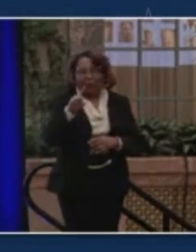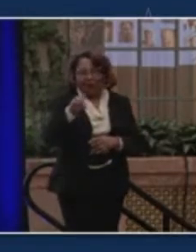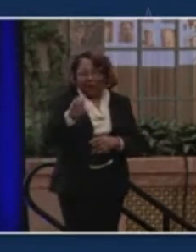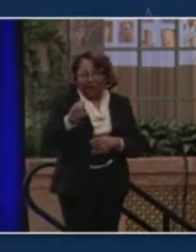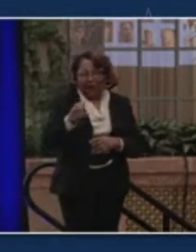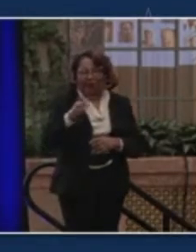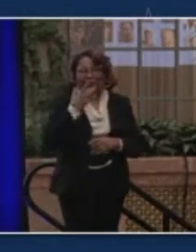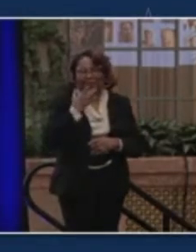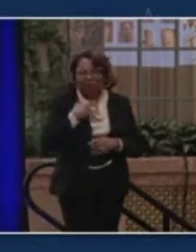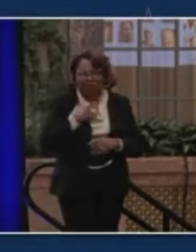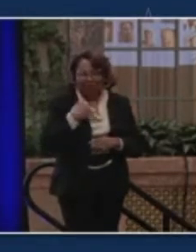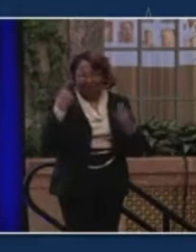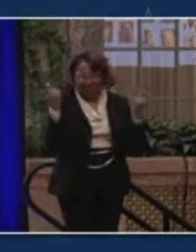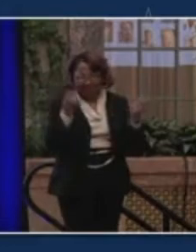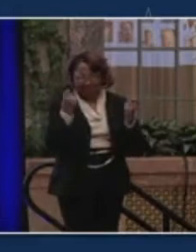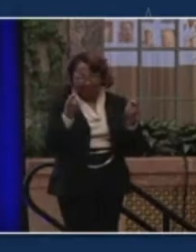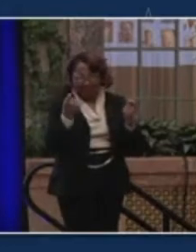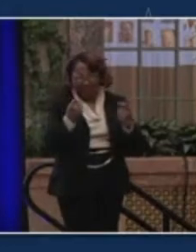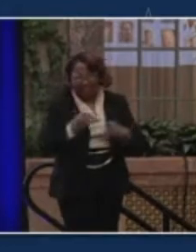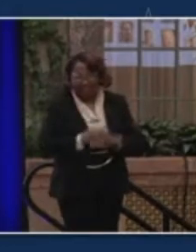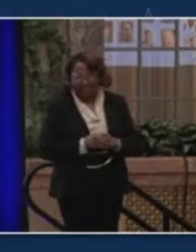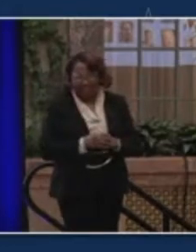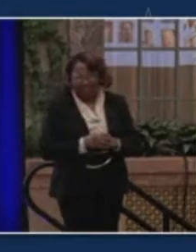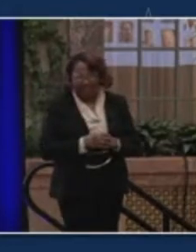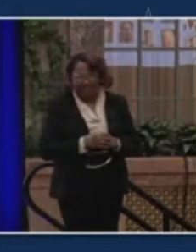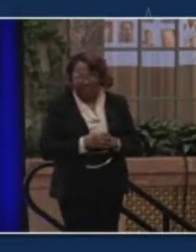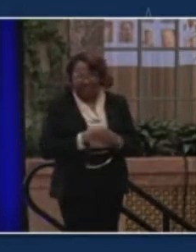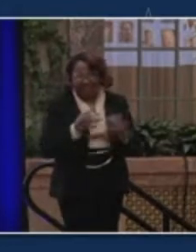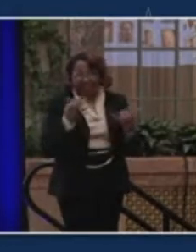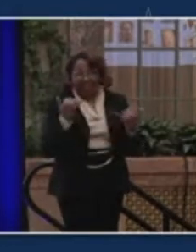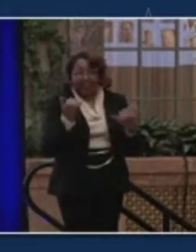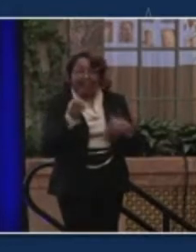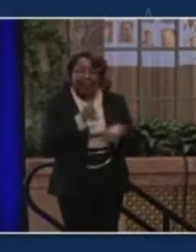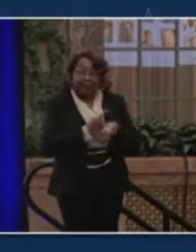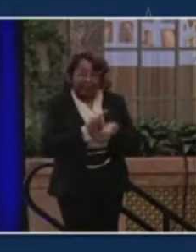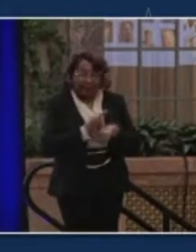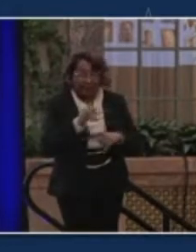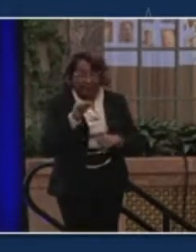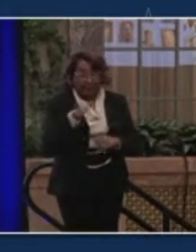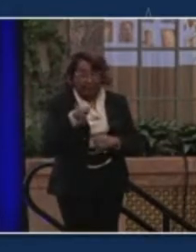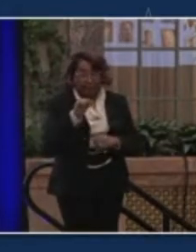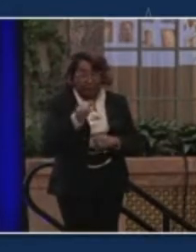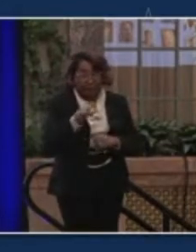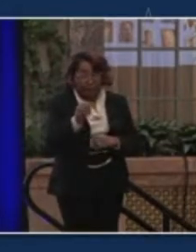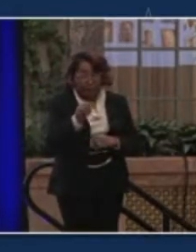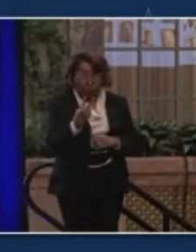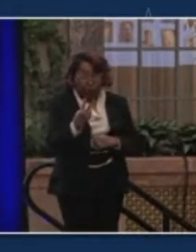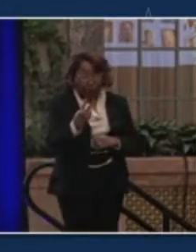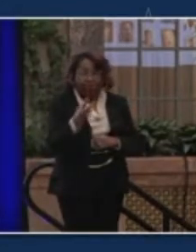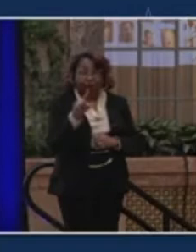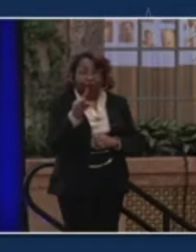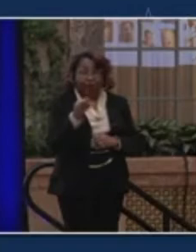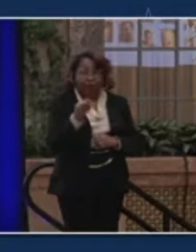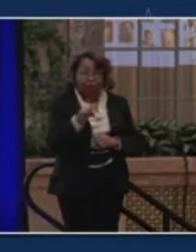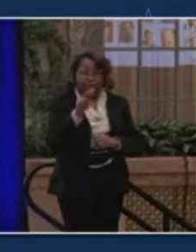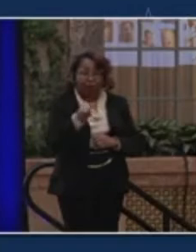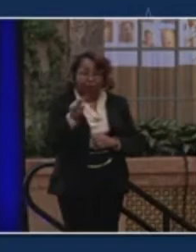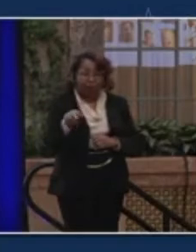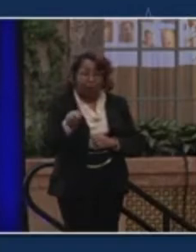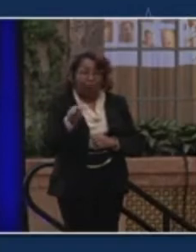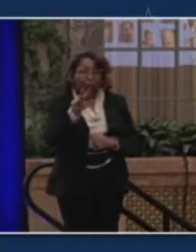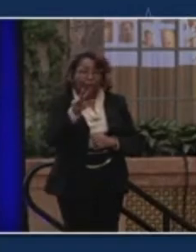Birthday Celebration. On this date, April 12, 2022, 39 years